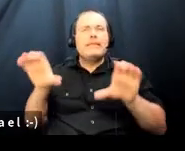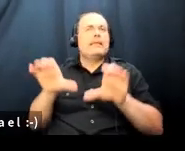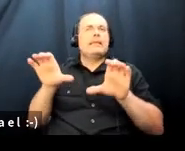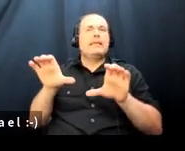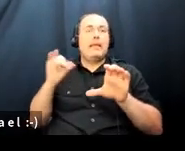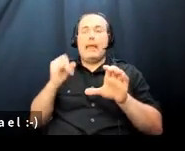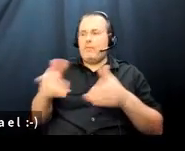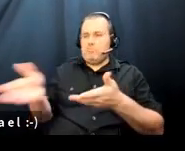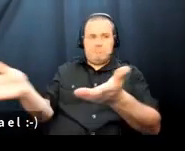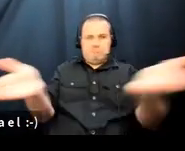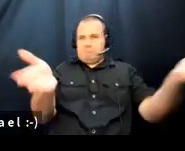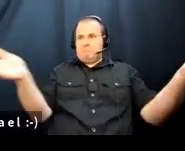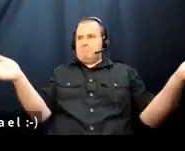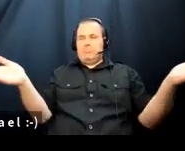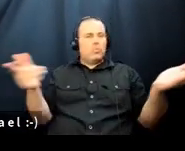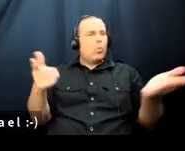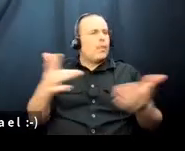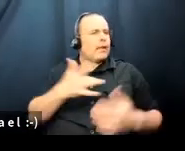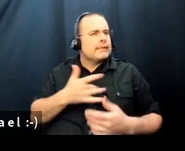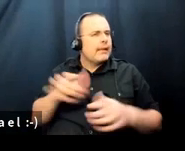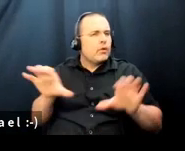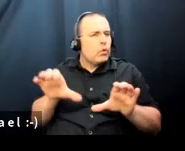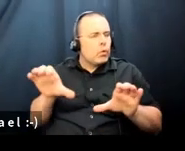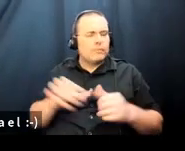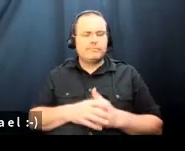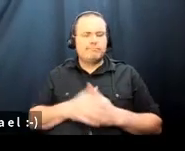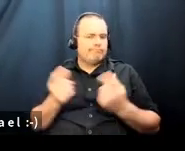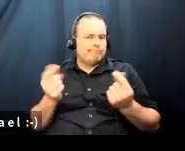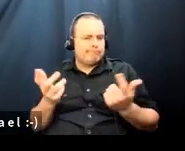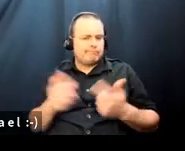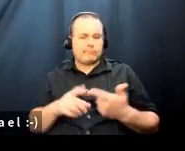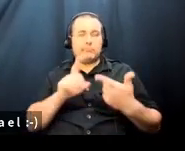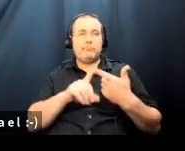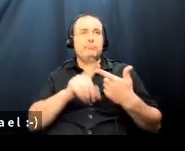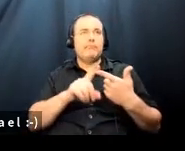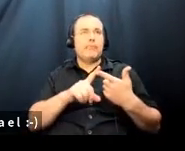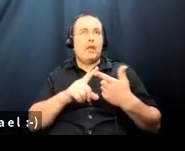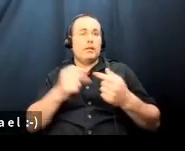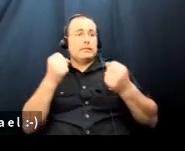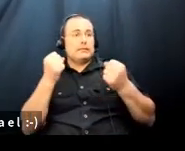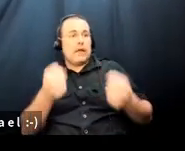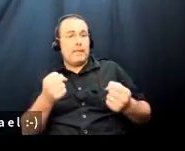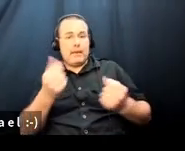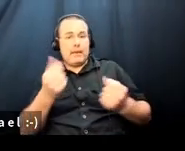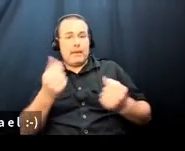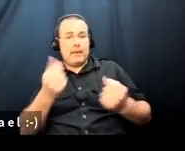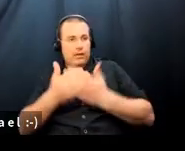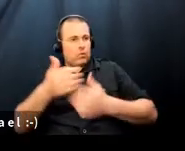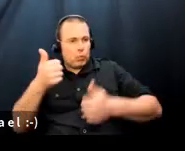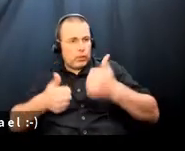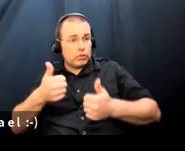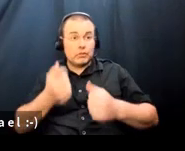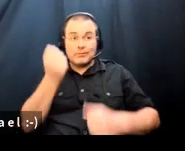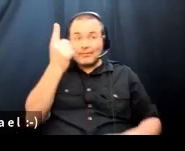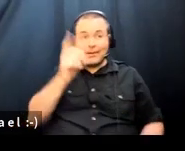they do? Which is their dominant hand? And we don't only have a dominant hand, we have a dominant foot